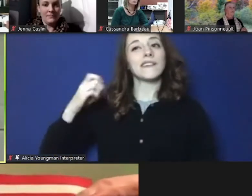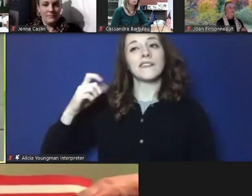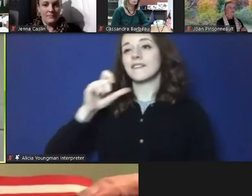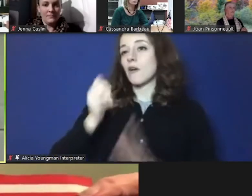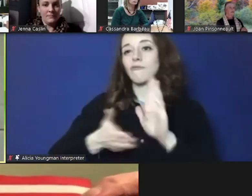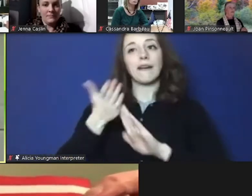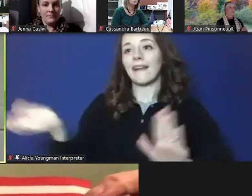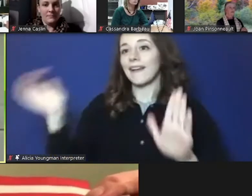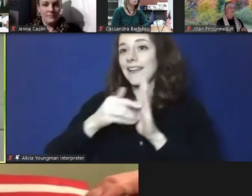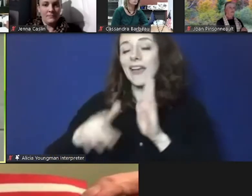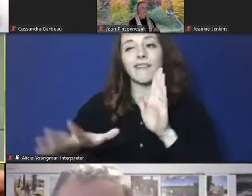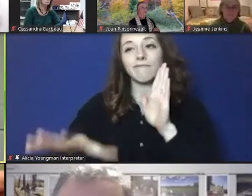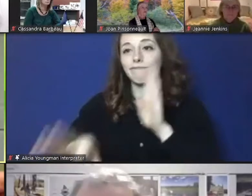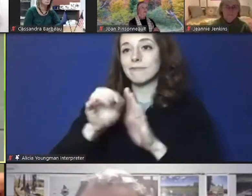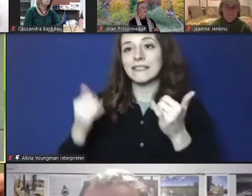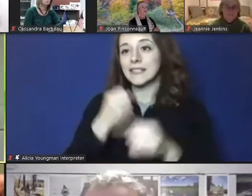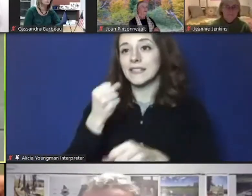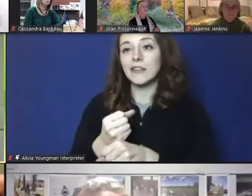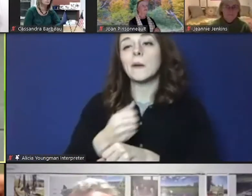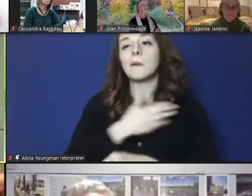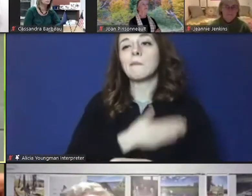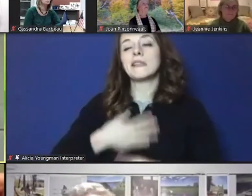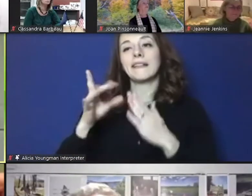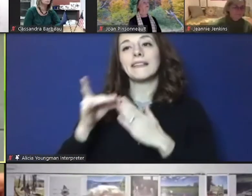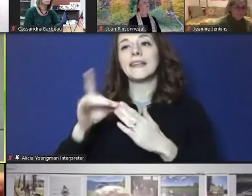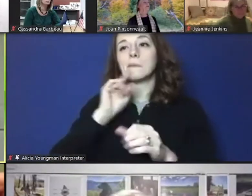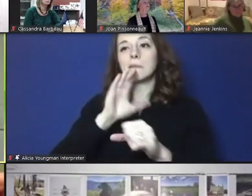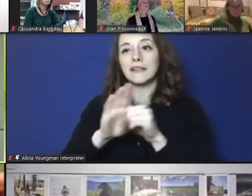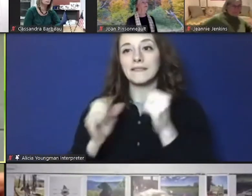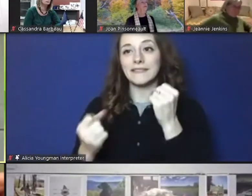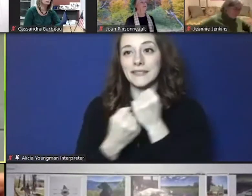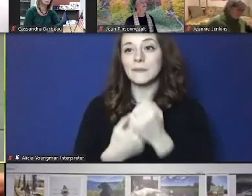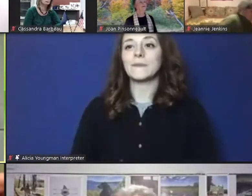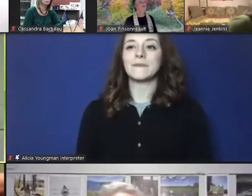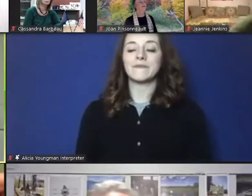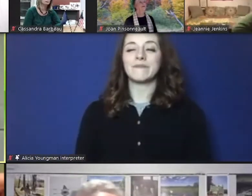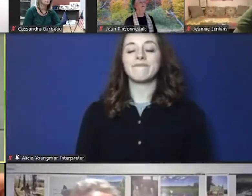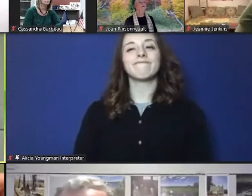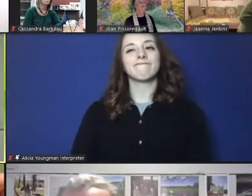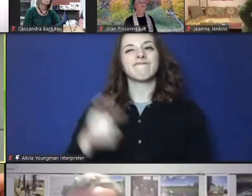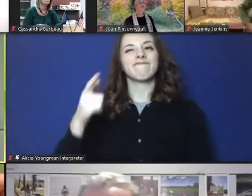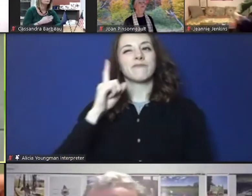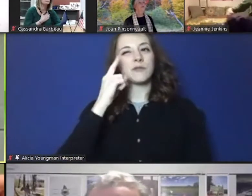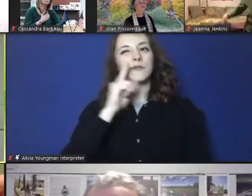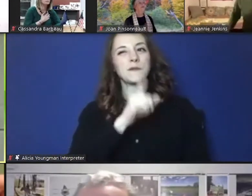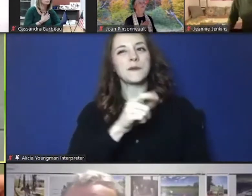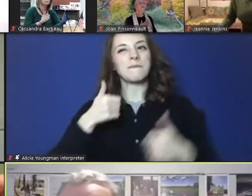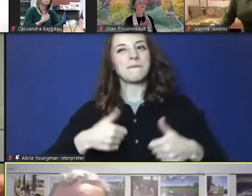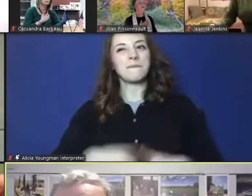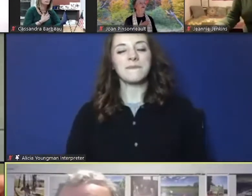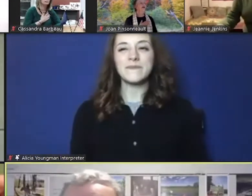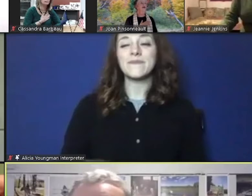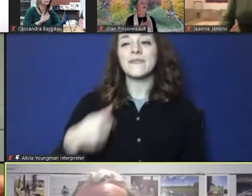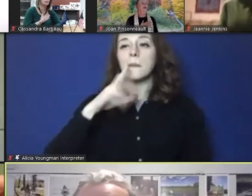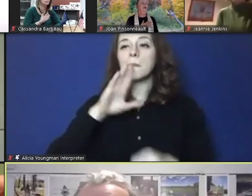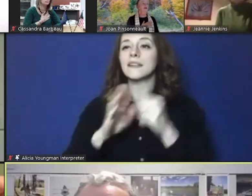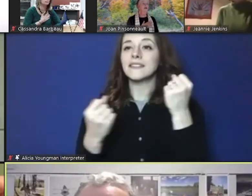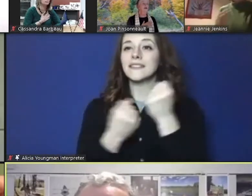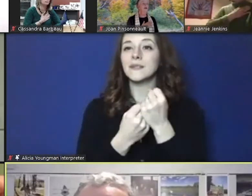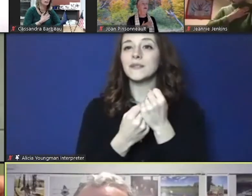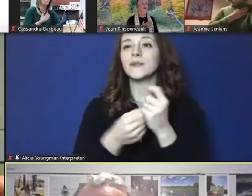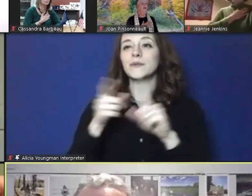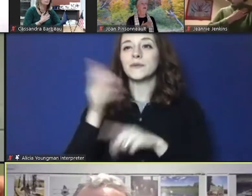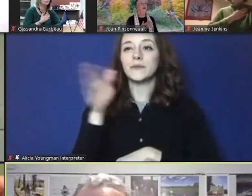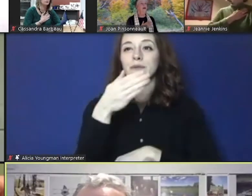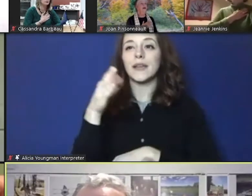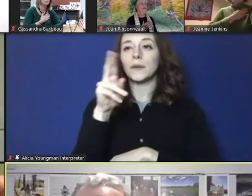year. Don, will you please lead us in the Pledge of Allegiance tonight, please? Certainly. I pledge allegiance to the